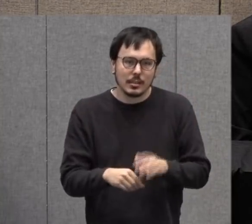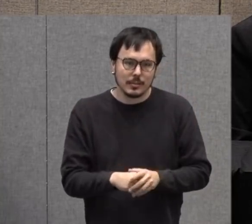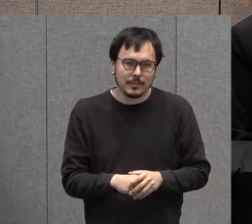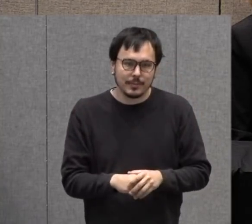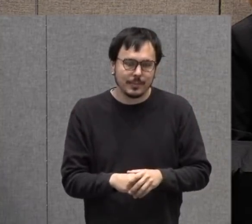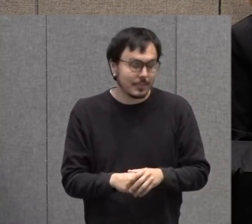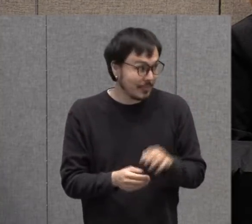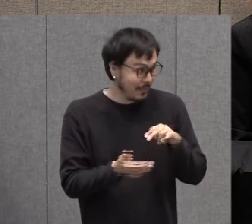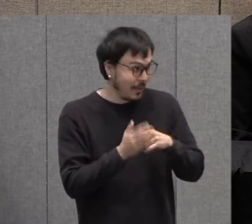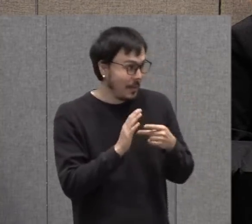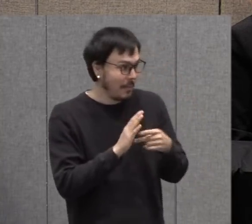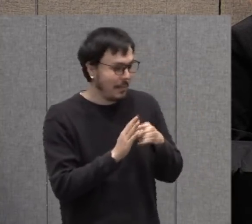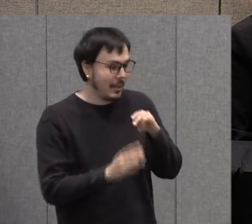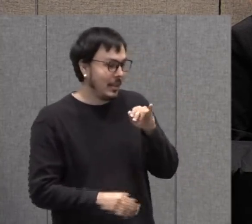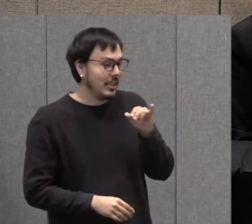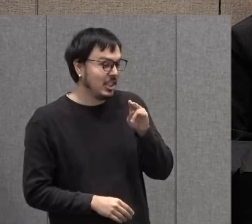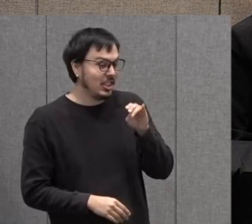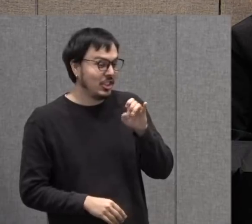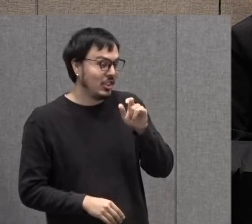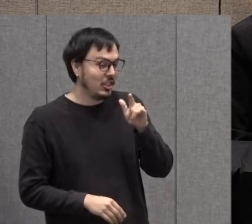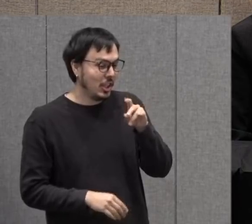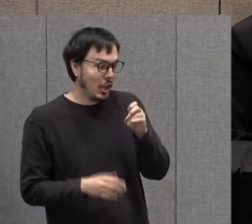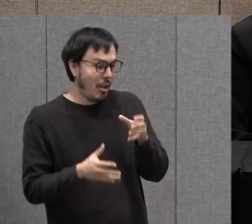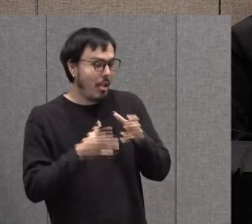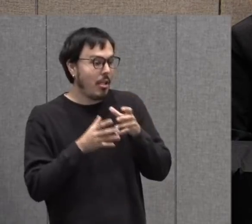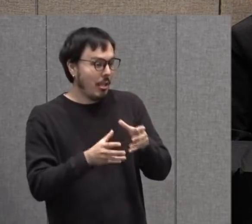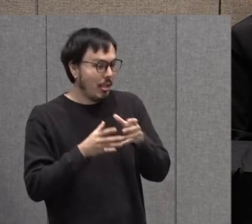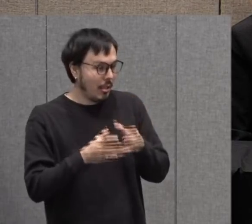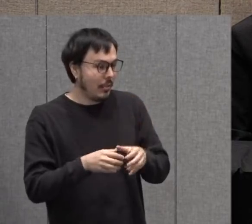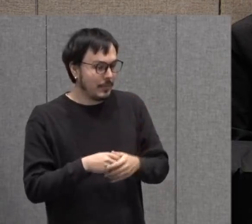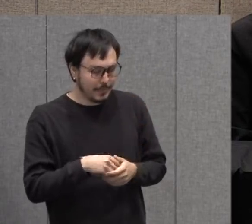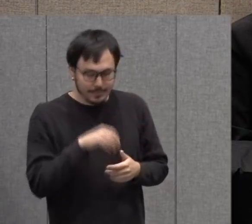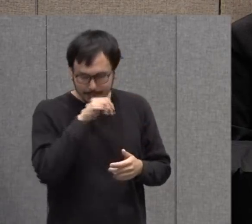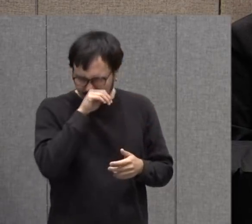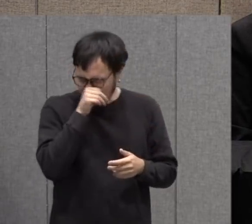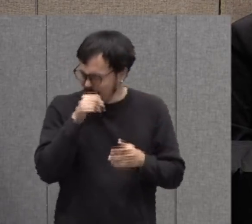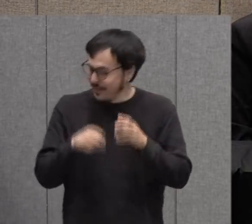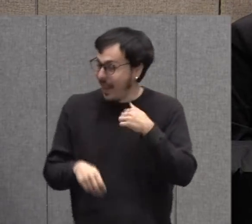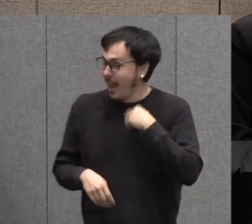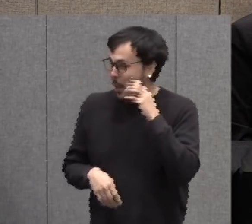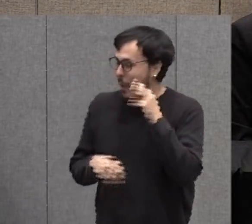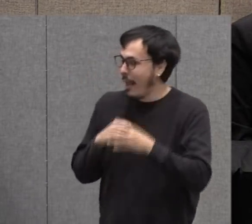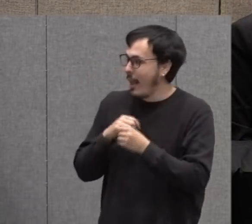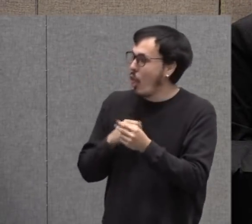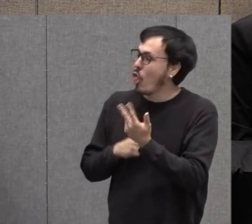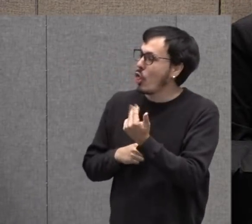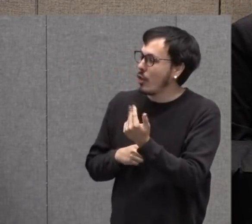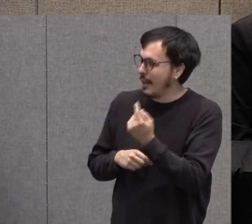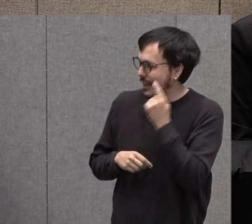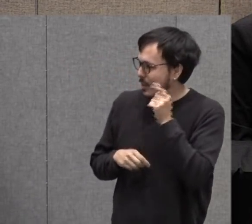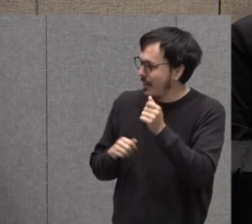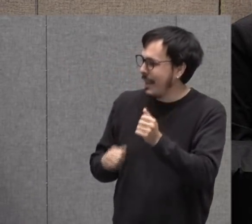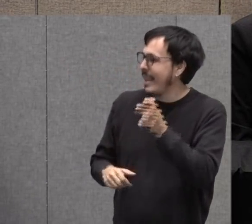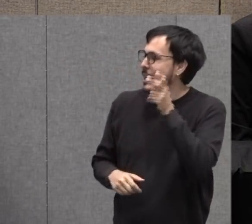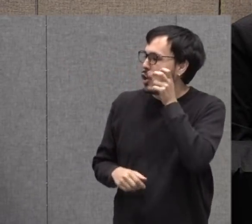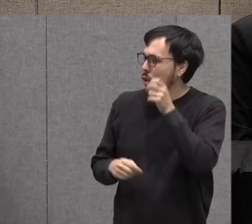Okay. I'm going to count in 13, and I think we can hear it as we drop them. Here.